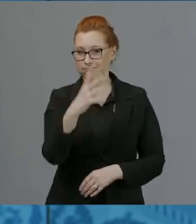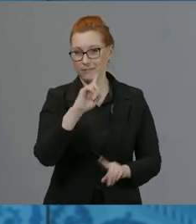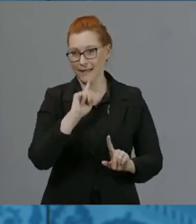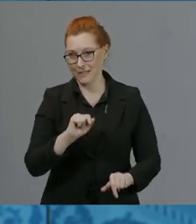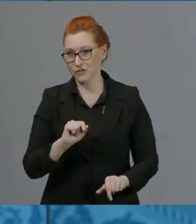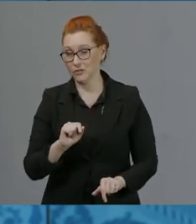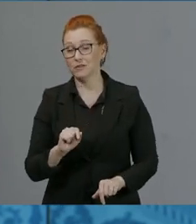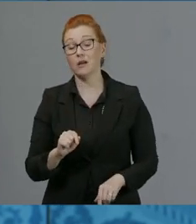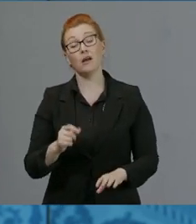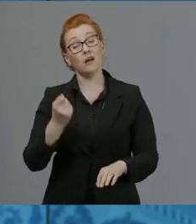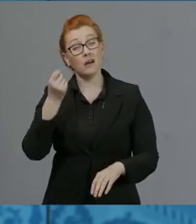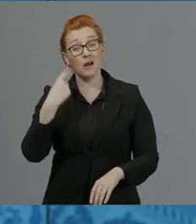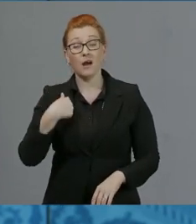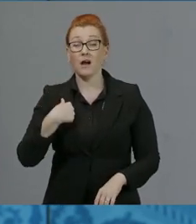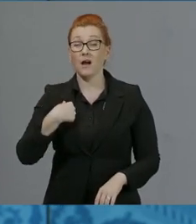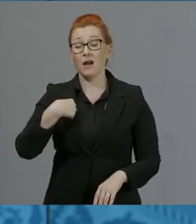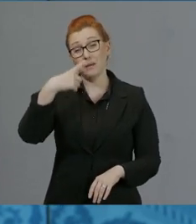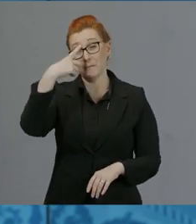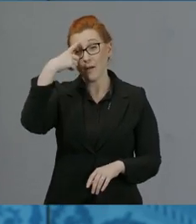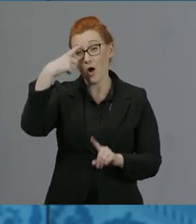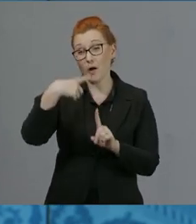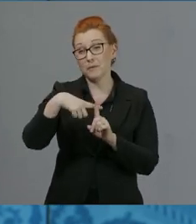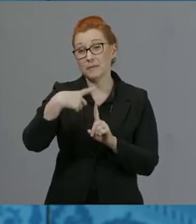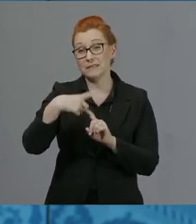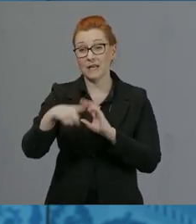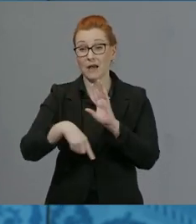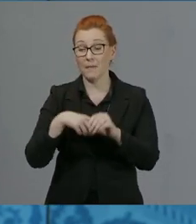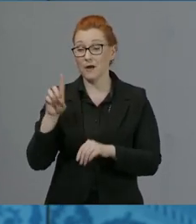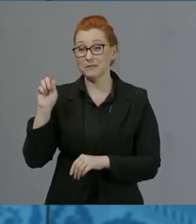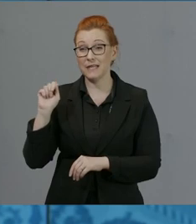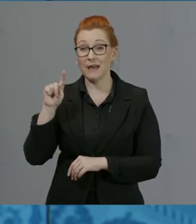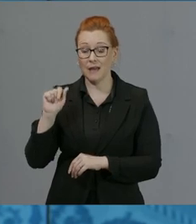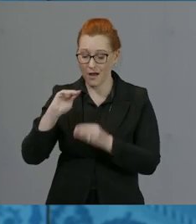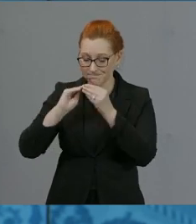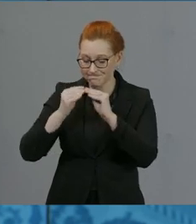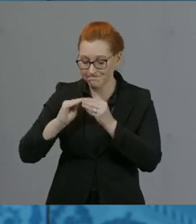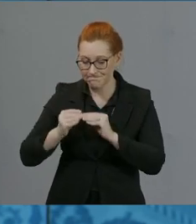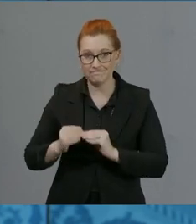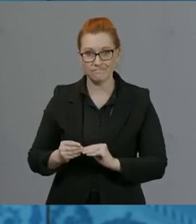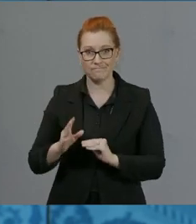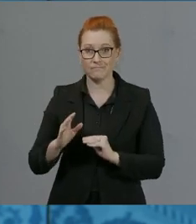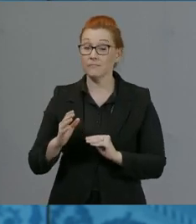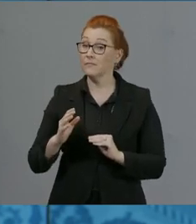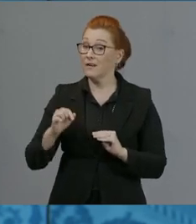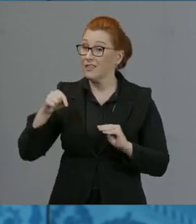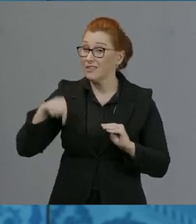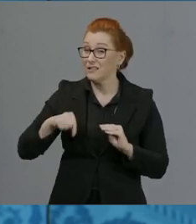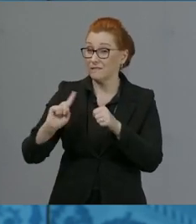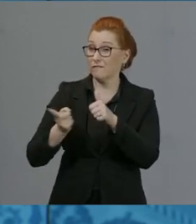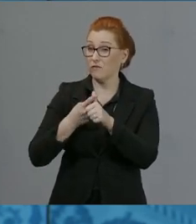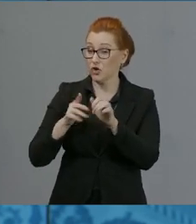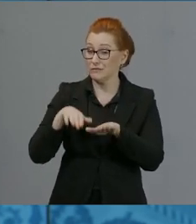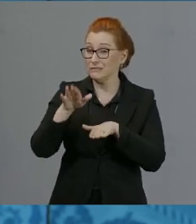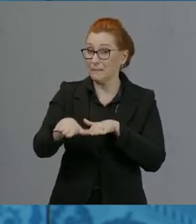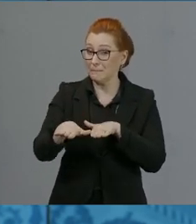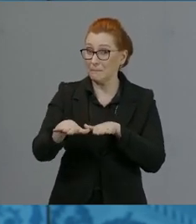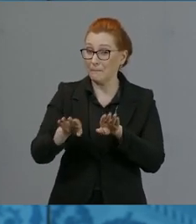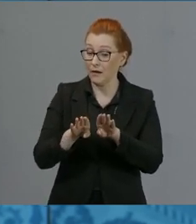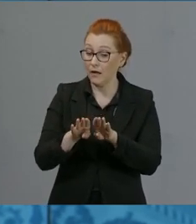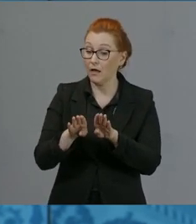optimistic as I am about the data that we have, and like I said, this is our first step into phase one, and that we're going to be